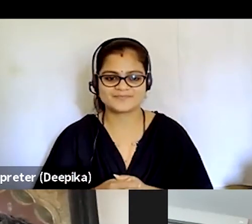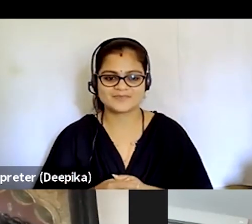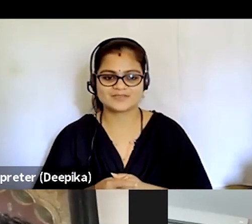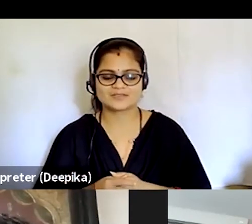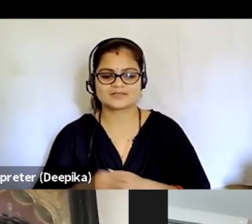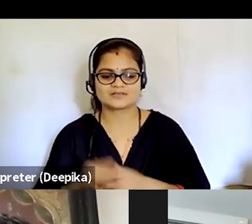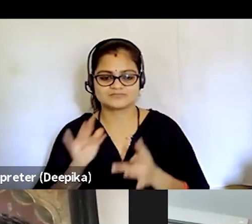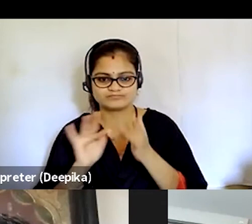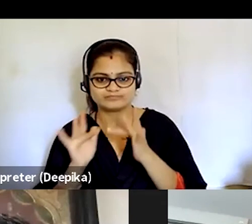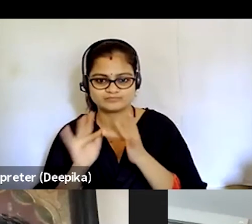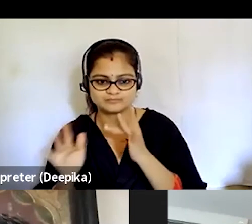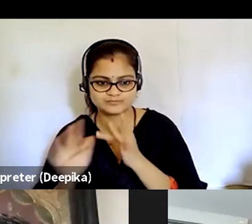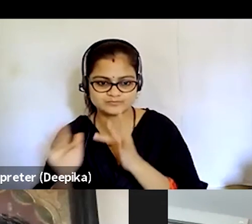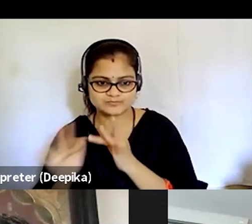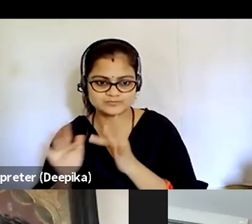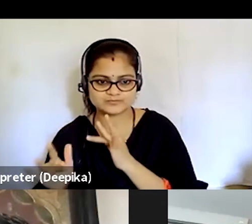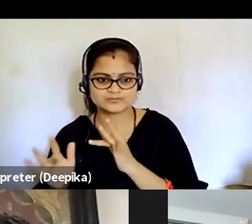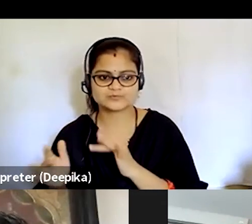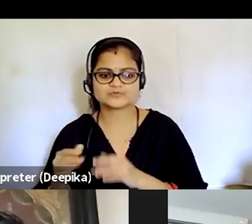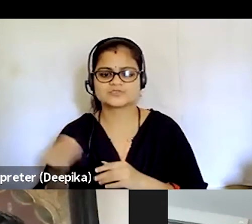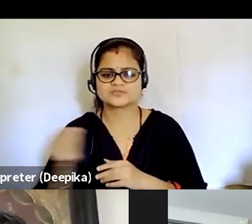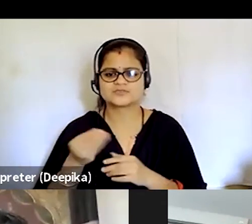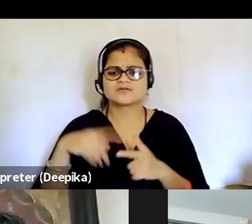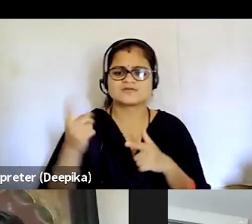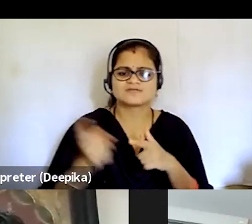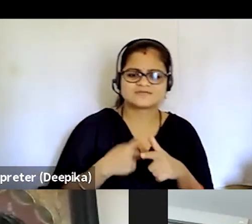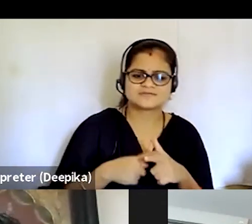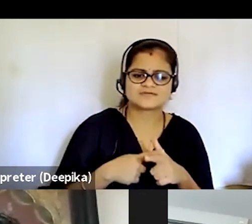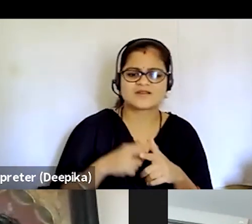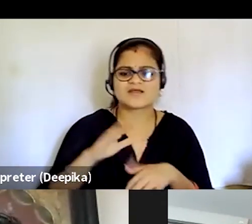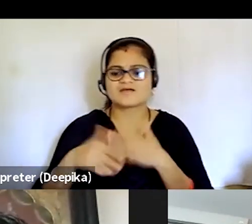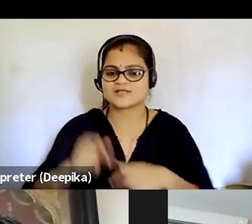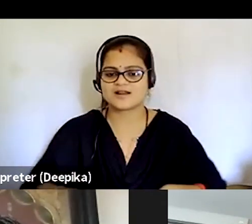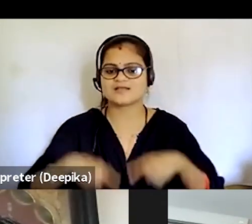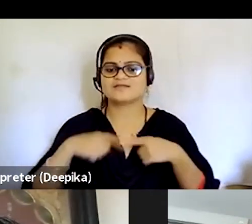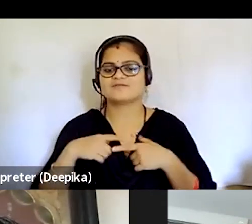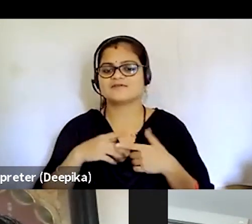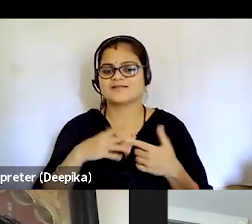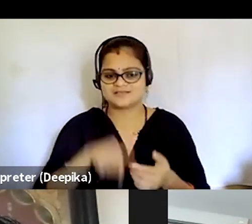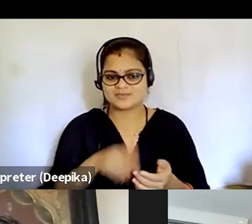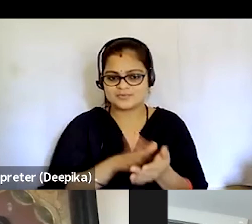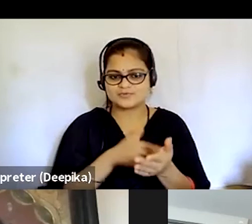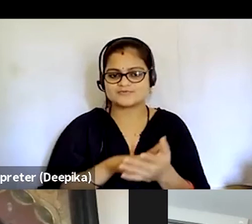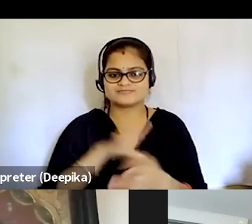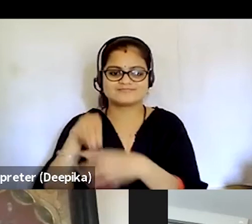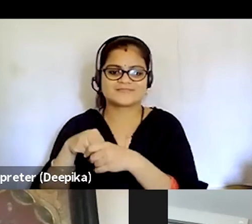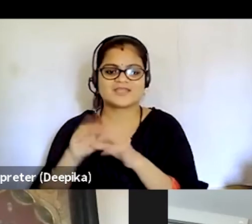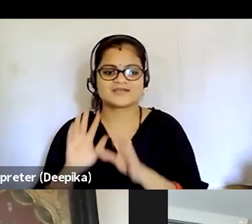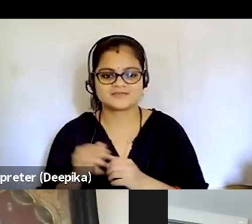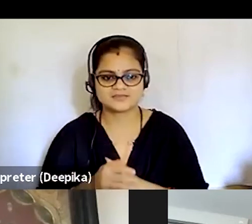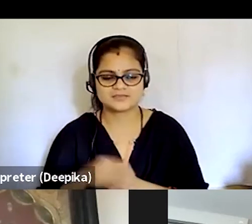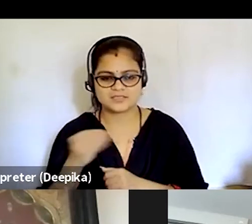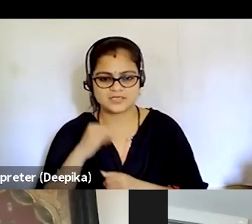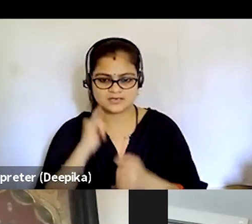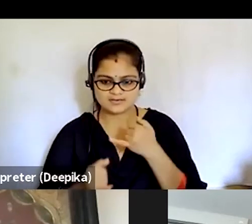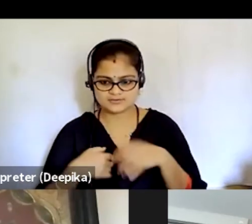It started off as a joke, but it kind of took over a lot of people's lives. So yeah. Lovely. I just have one Yeah.